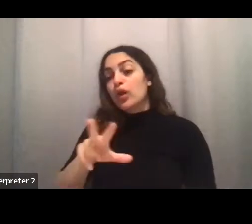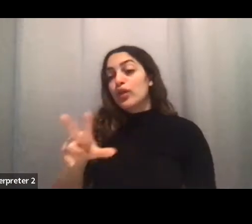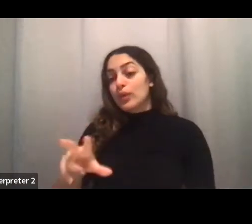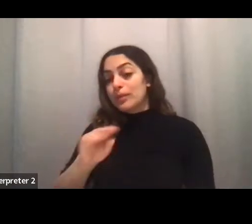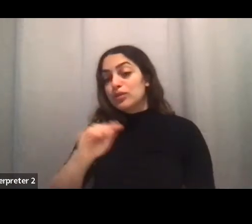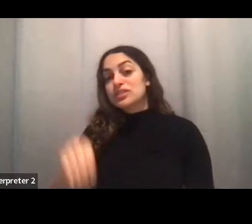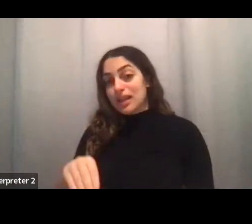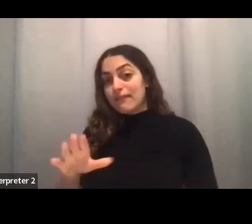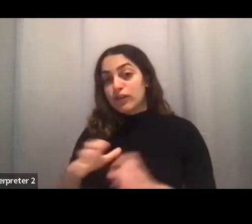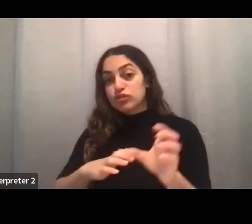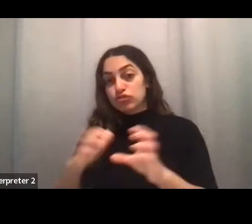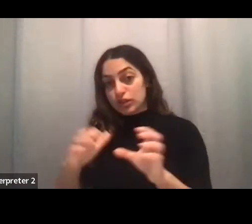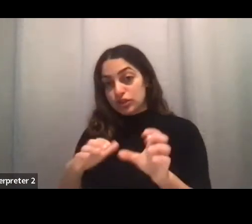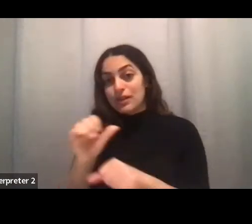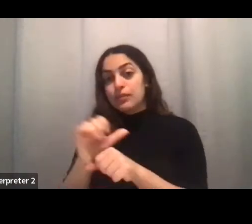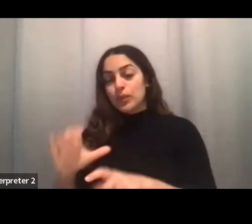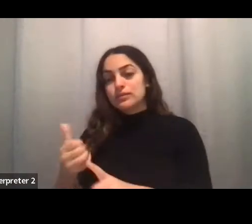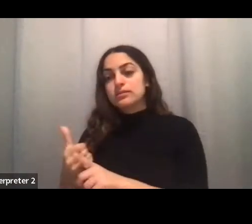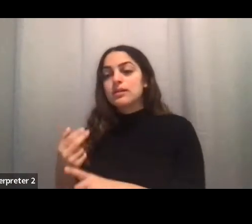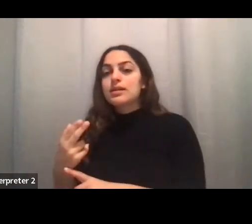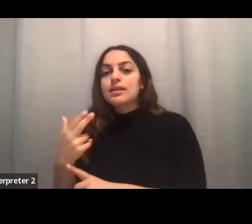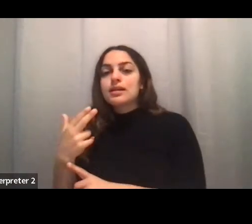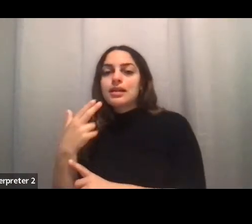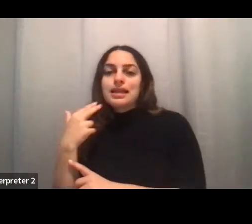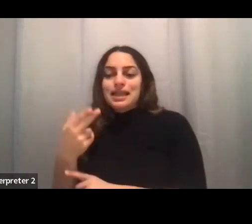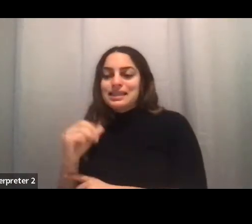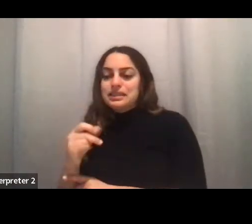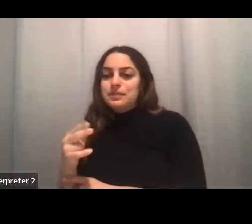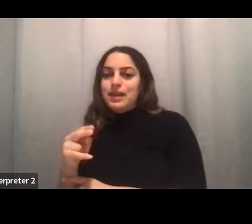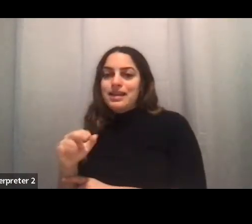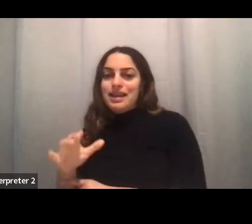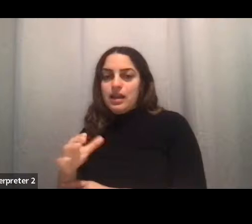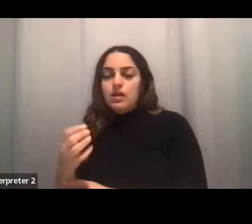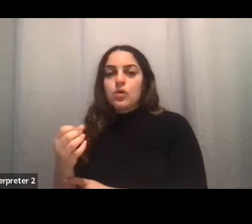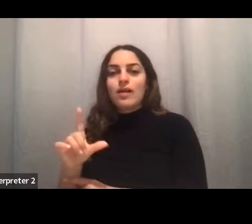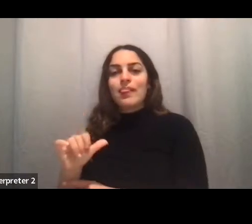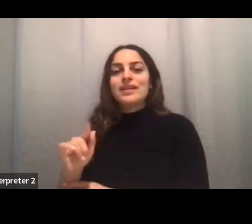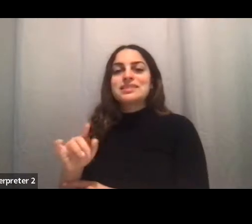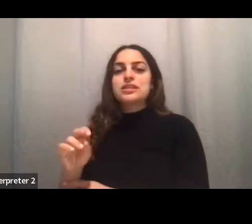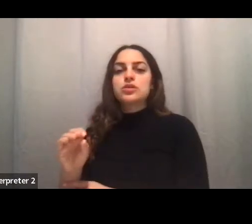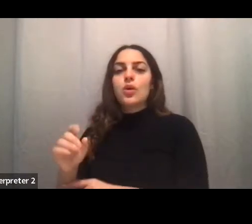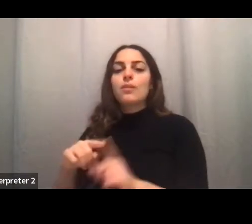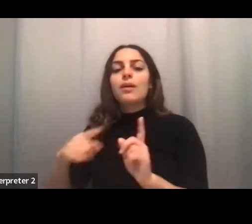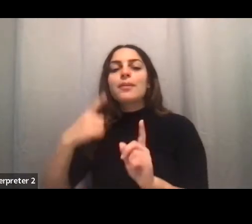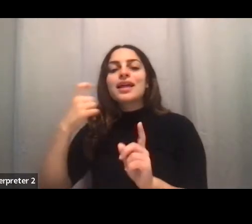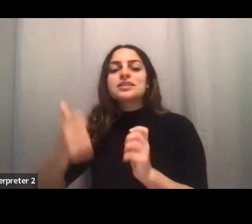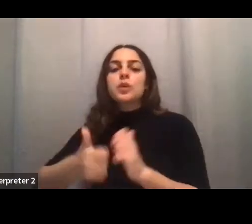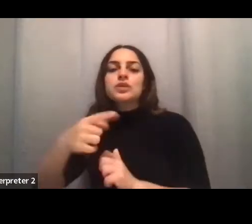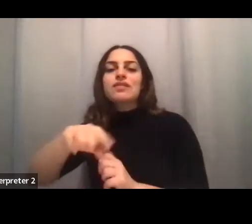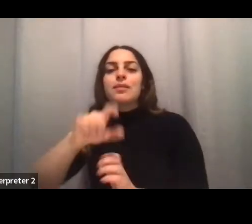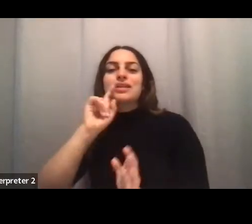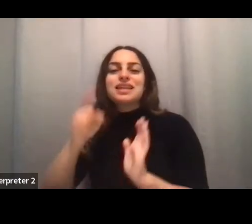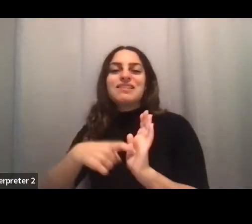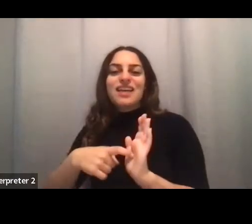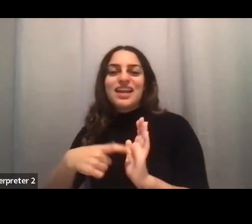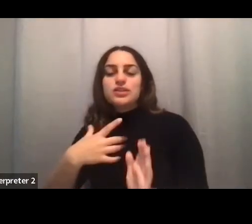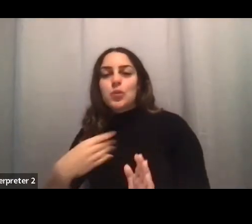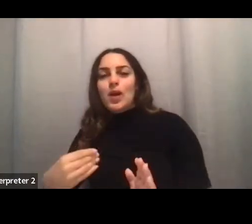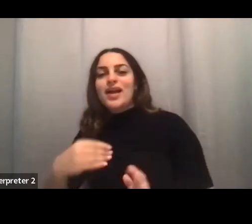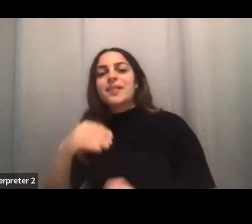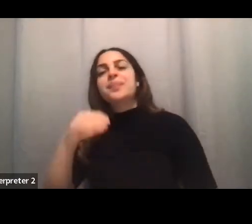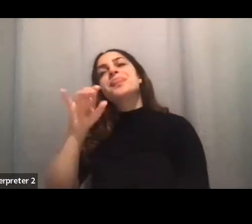employees were hispanic or latino and but because most of them identify as white that's why the 88